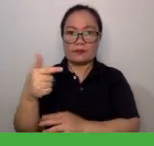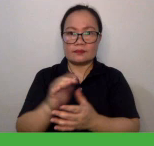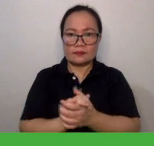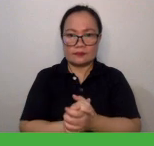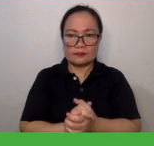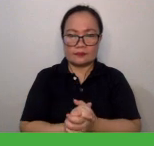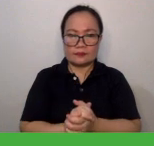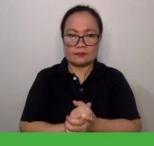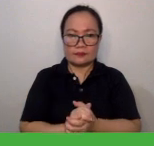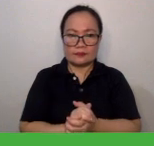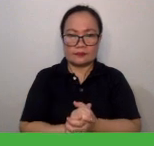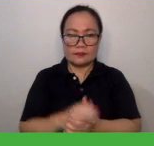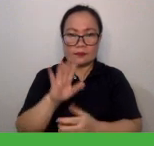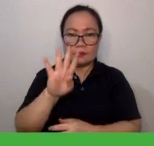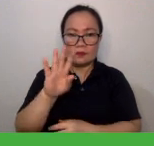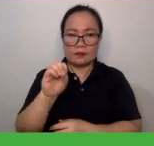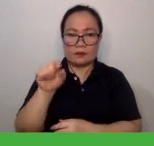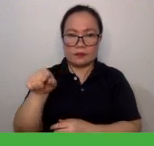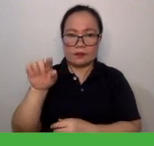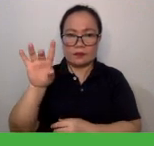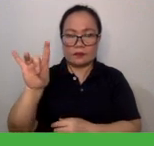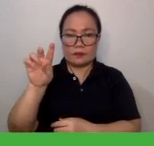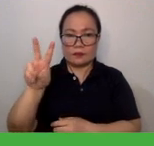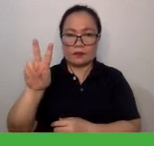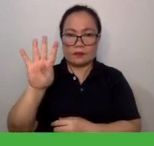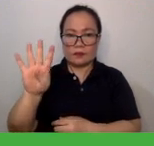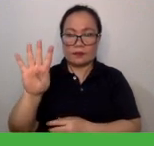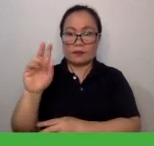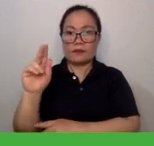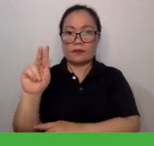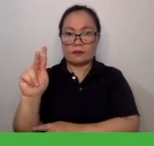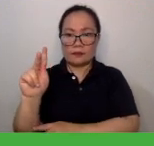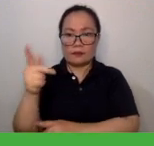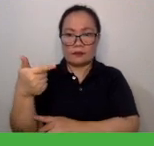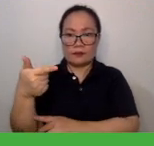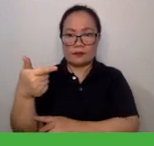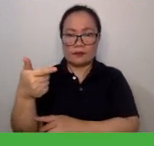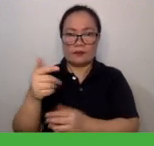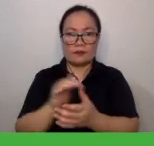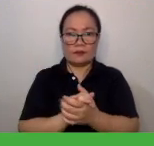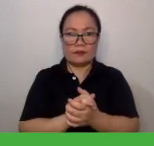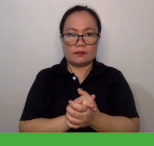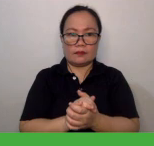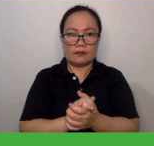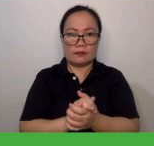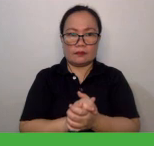thousands kilograms. So, 40.824 kilograms. Okay.